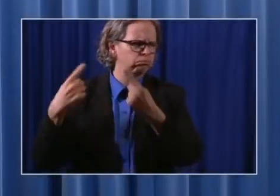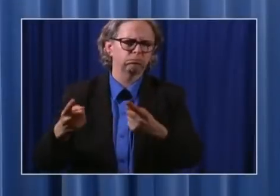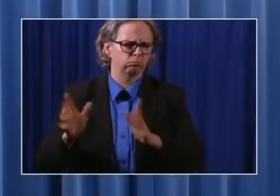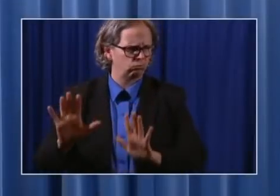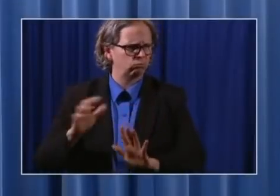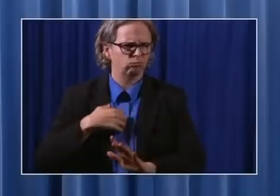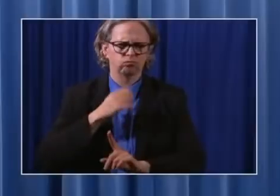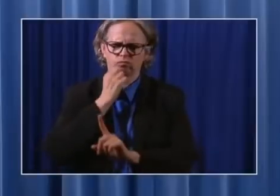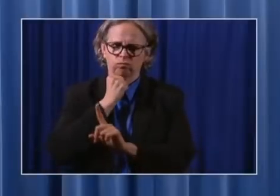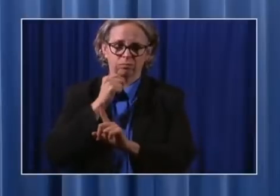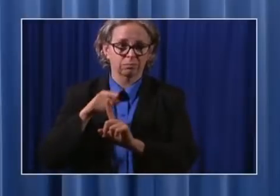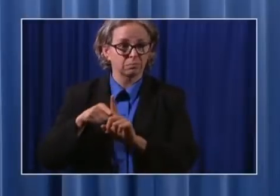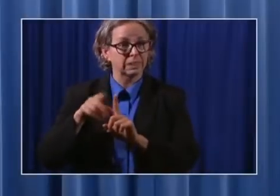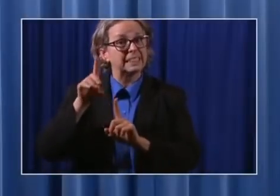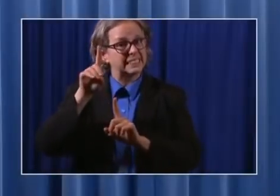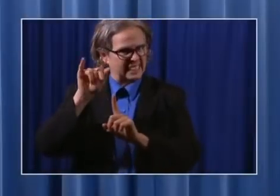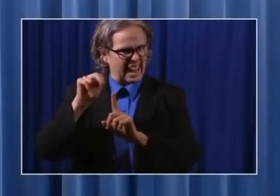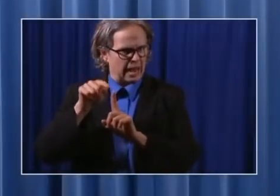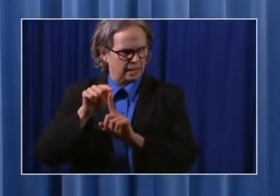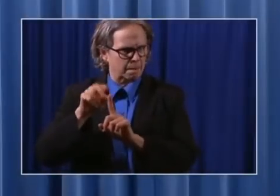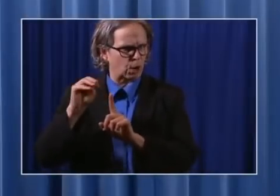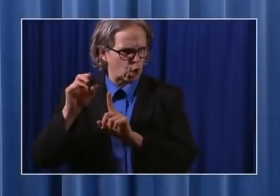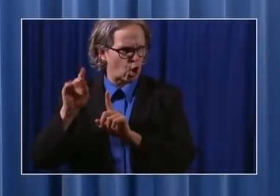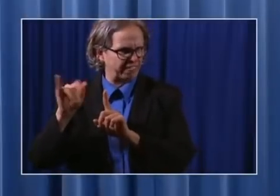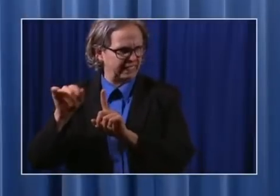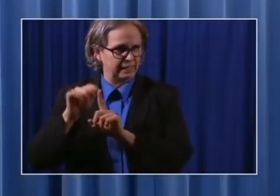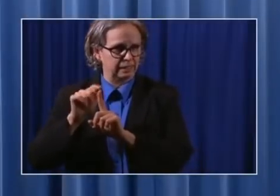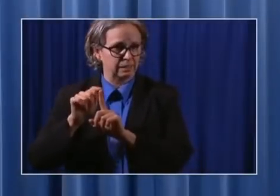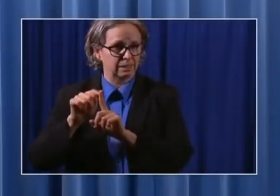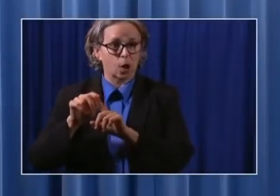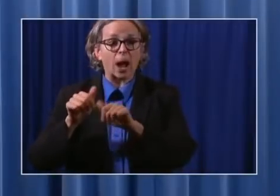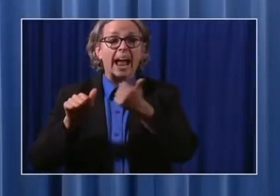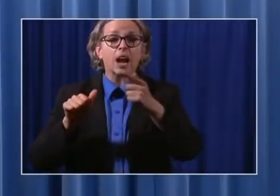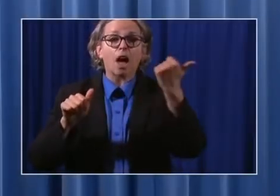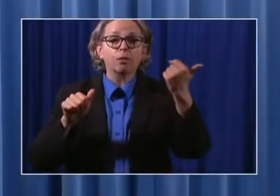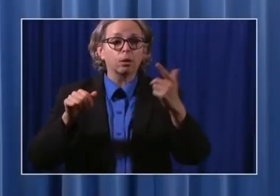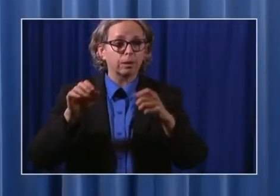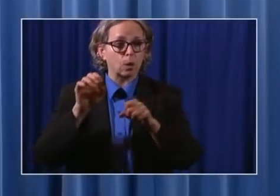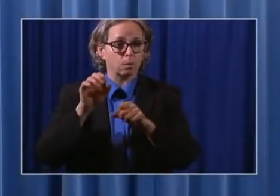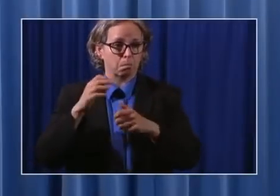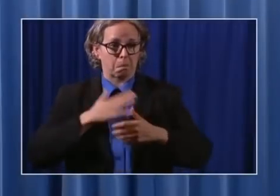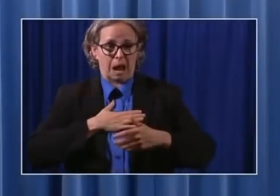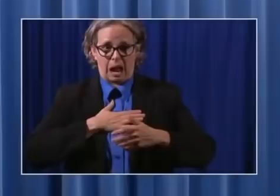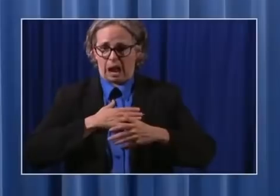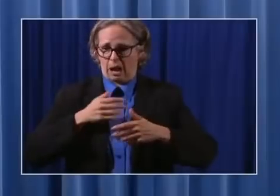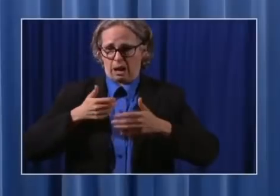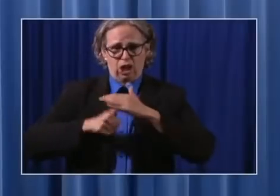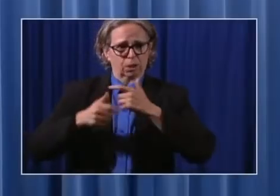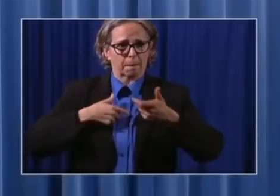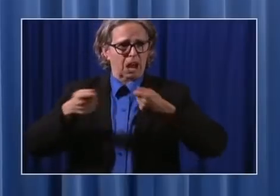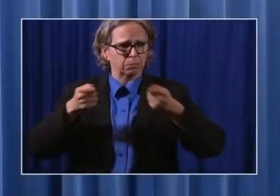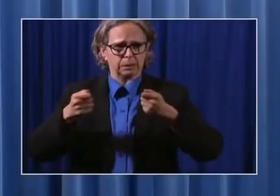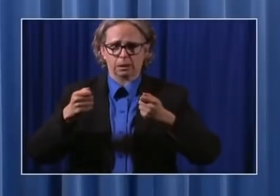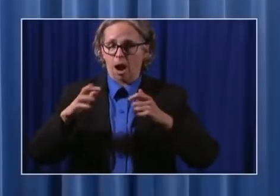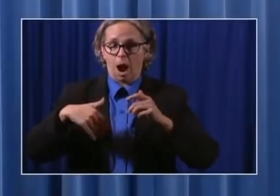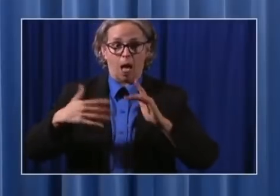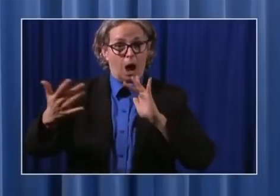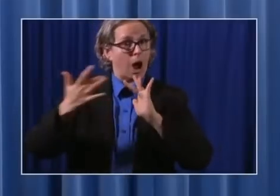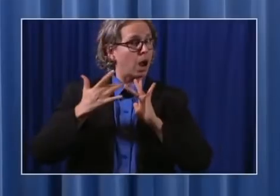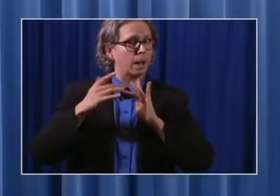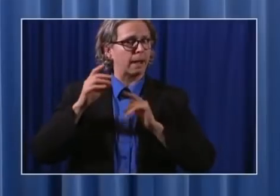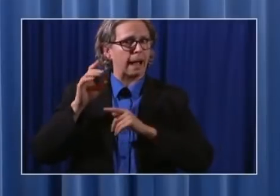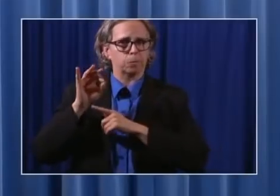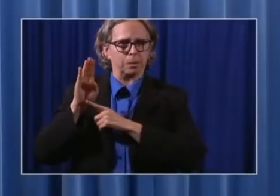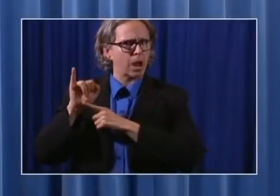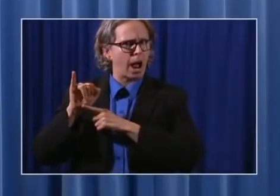Neither Dan nor anyone else that I'm aware of in my administration has been contacted by the FBI or contacted by the